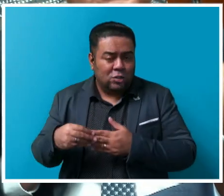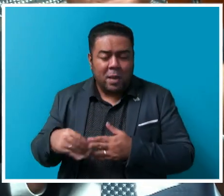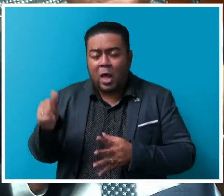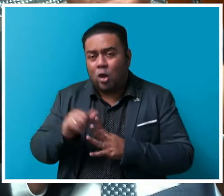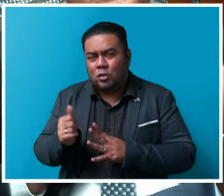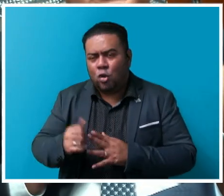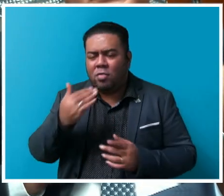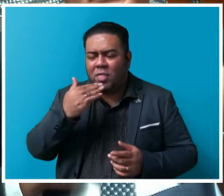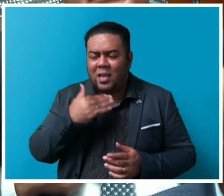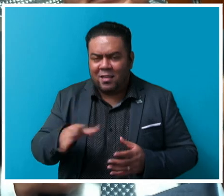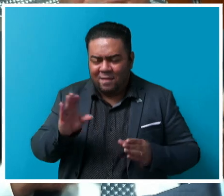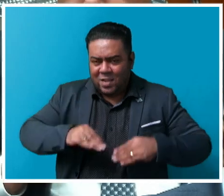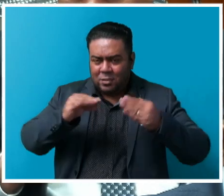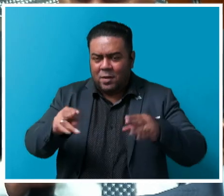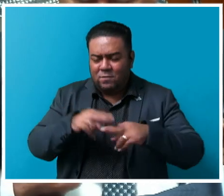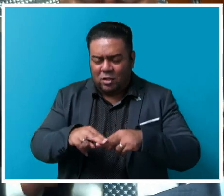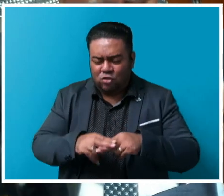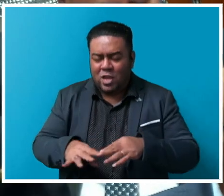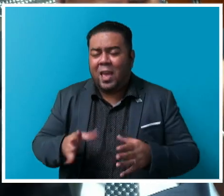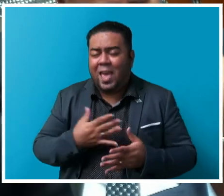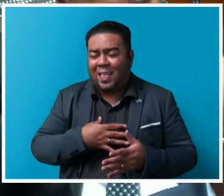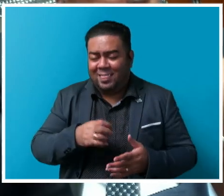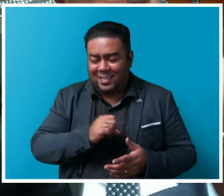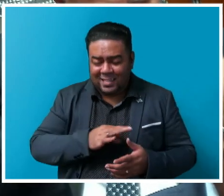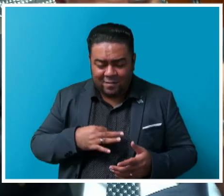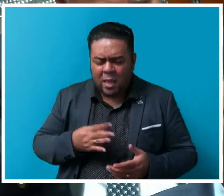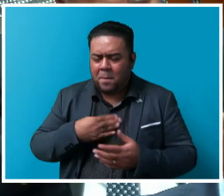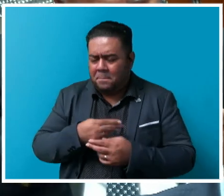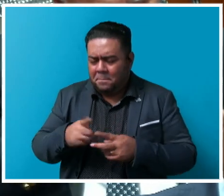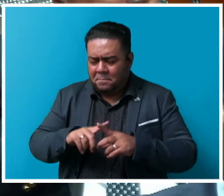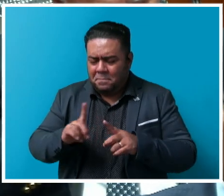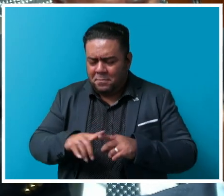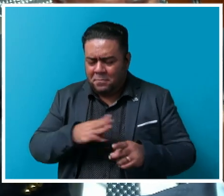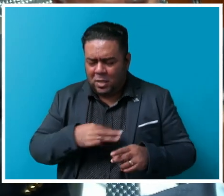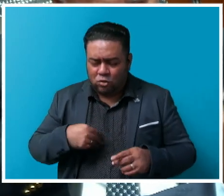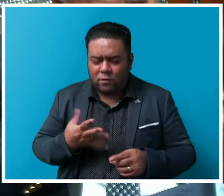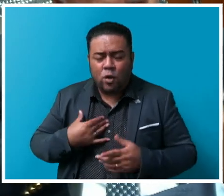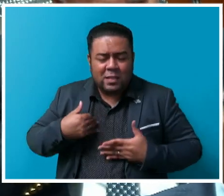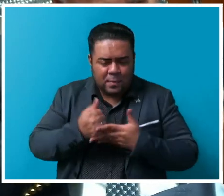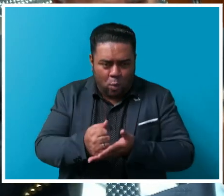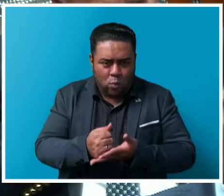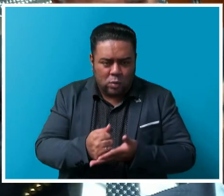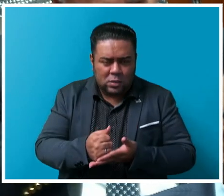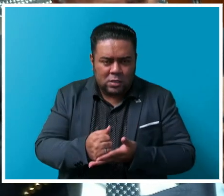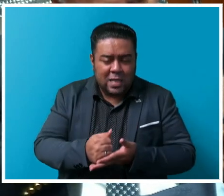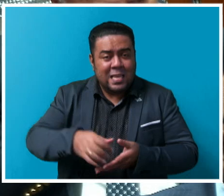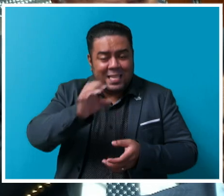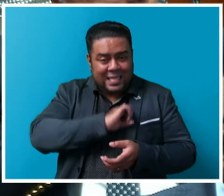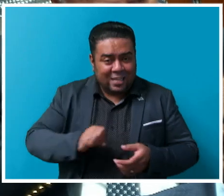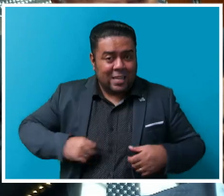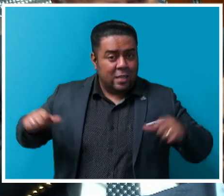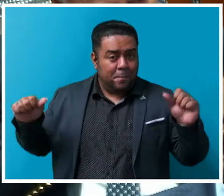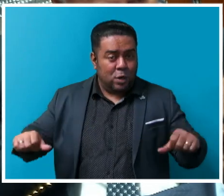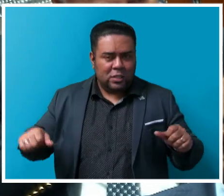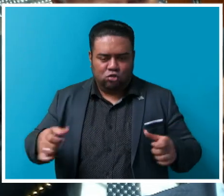thank Investment Fiji and the statutory bodies and the ministries for their support. His Excellency, the President,